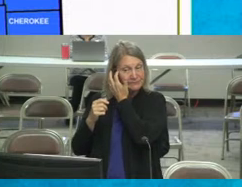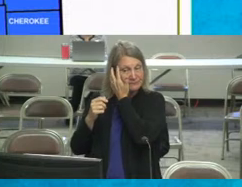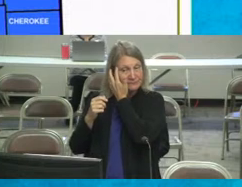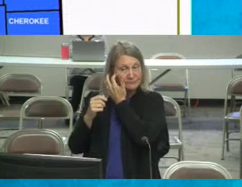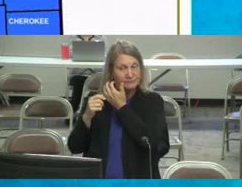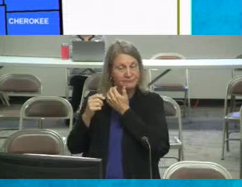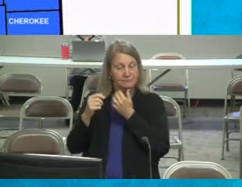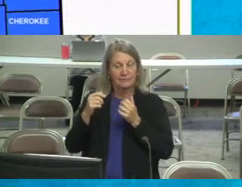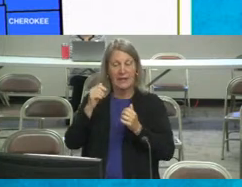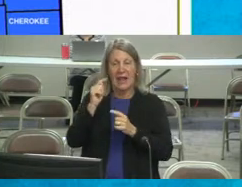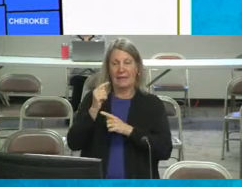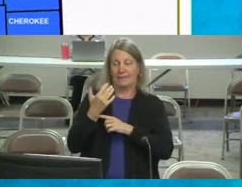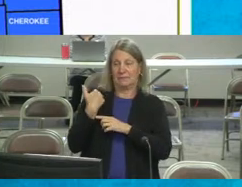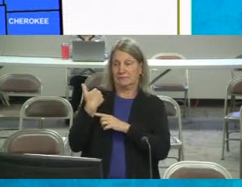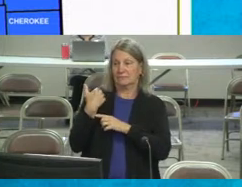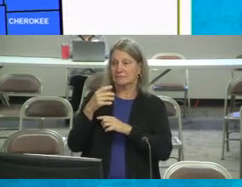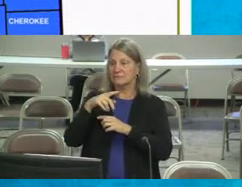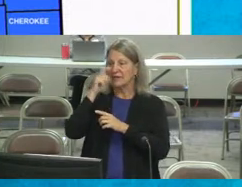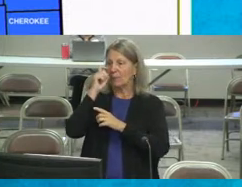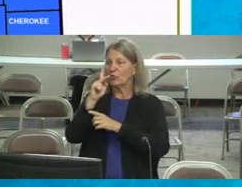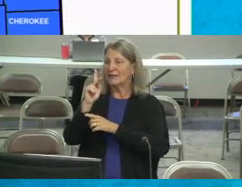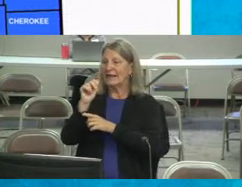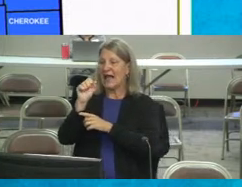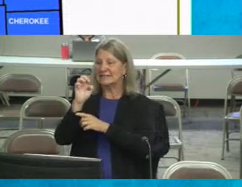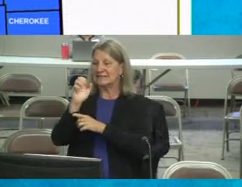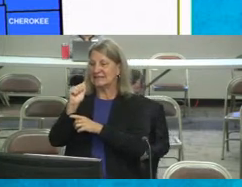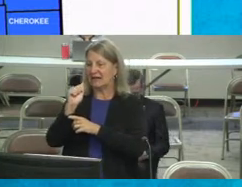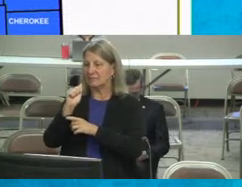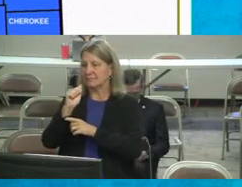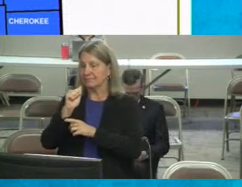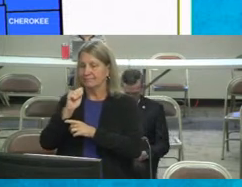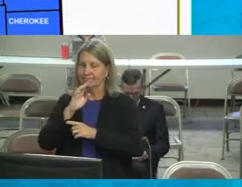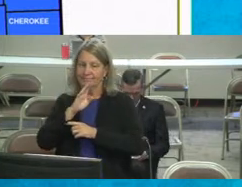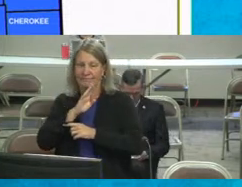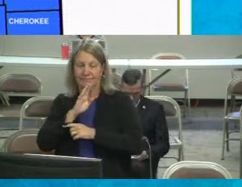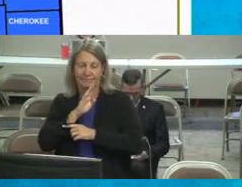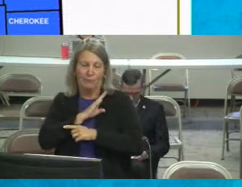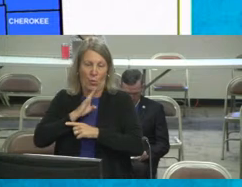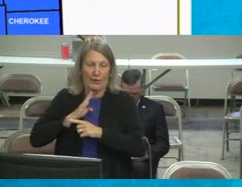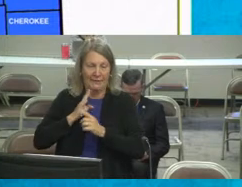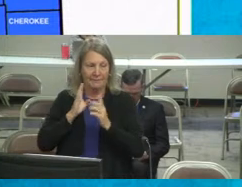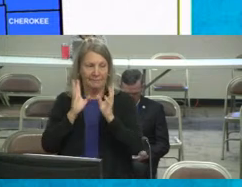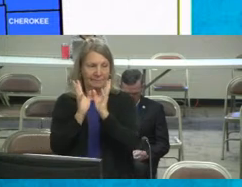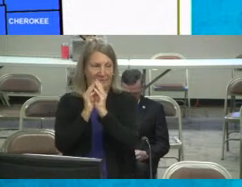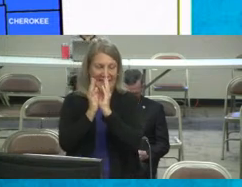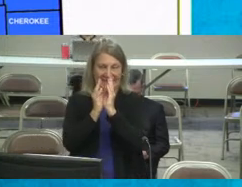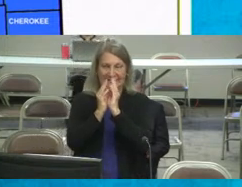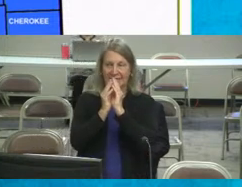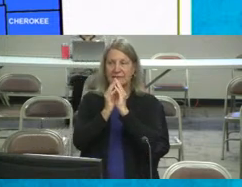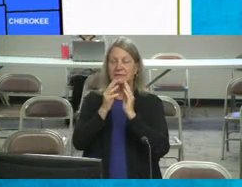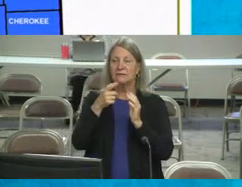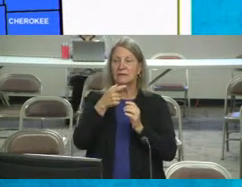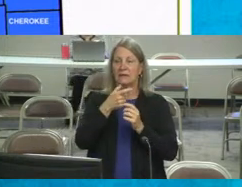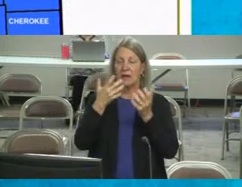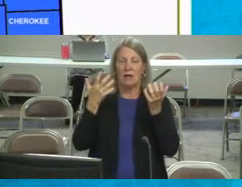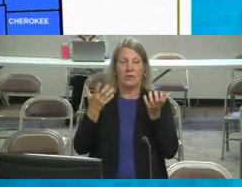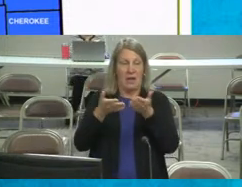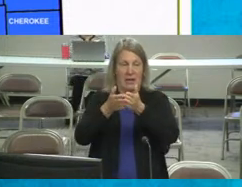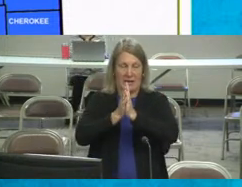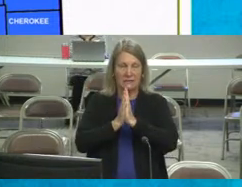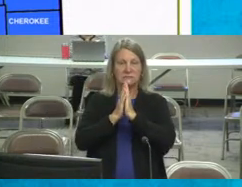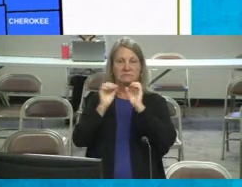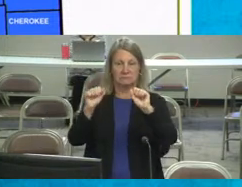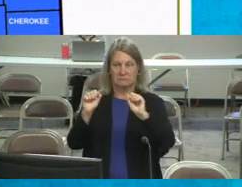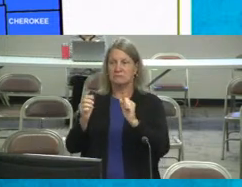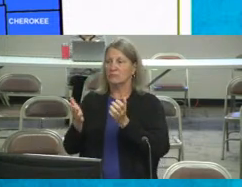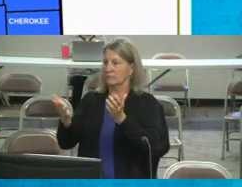I plan to go on a tour this spring this last summer that Casey board